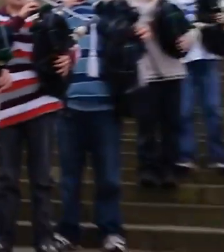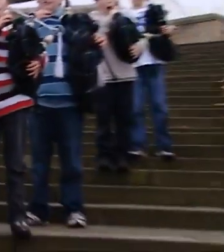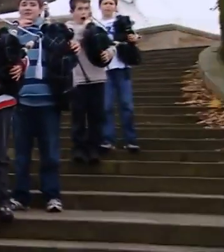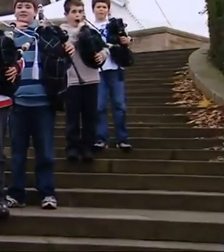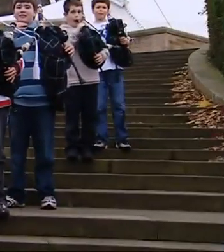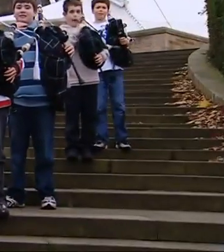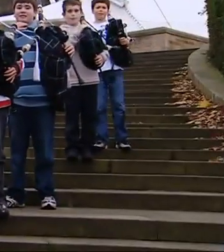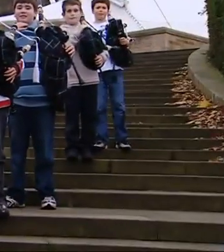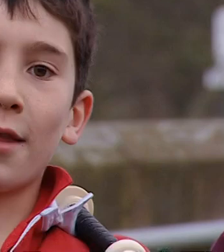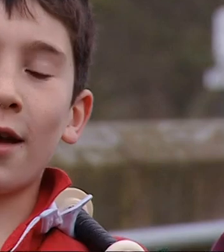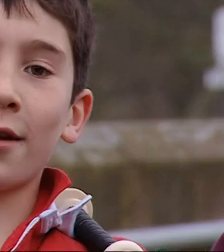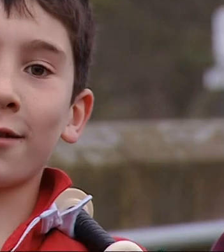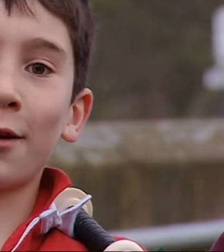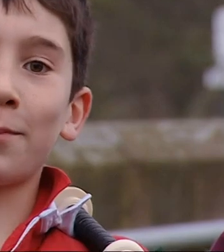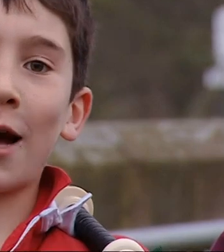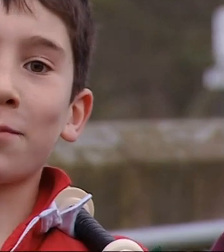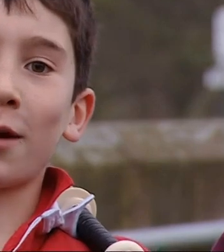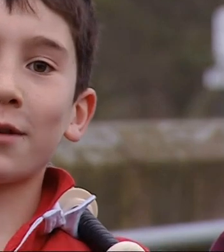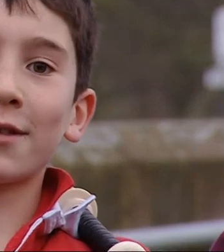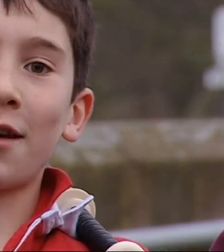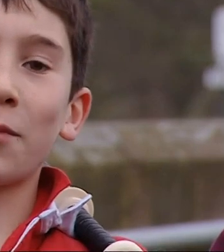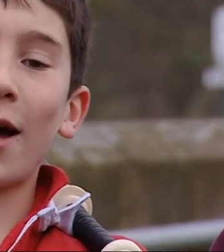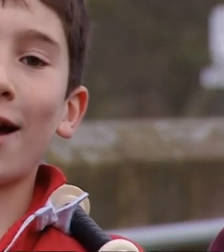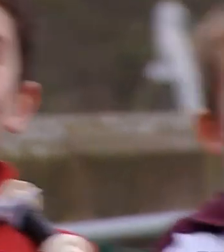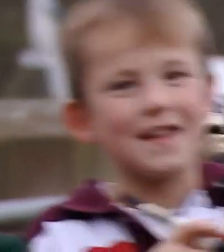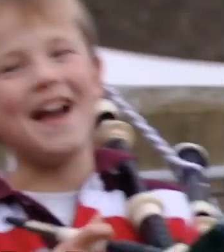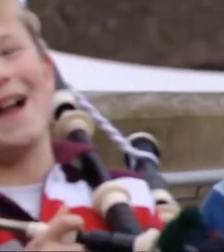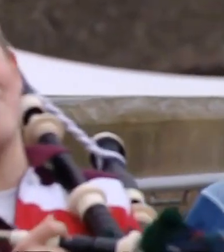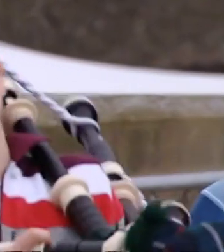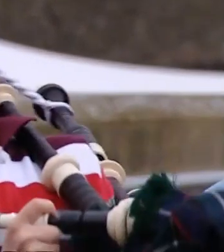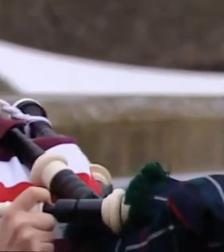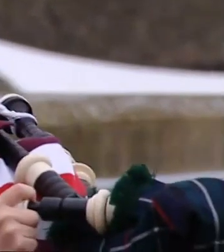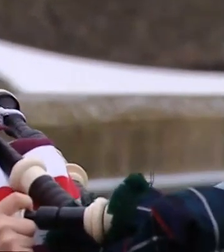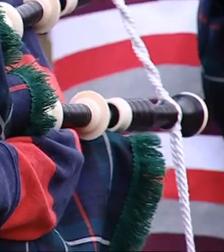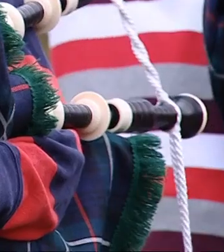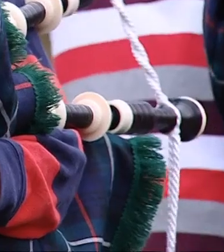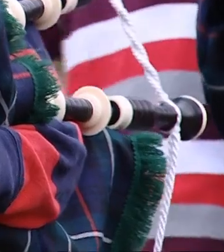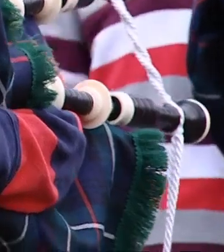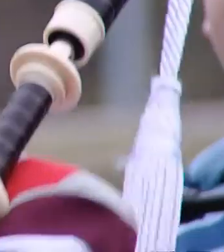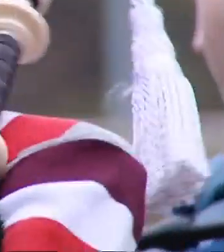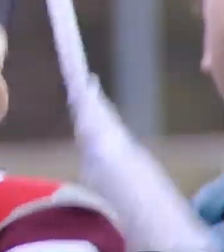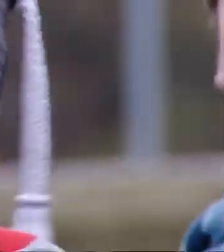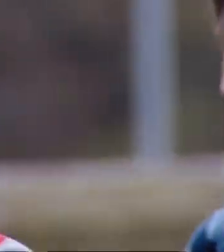And playing our bagpipes. They're called bagpipes because they have a bag. And pipes.